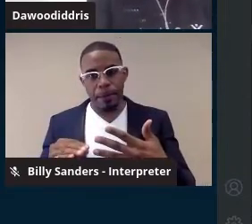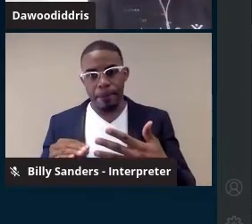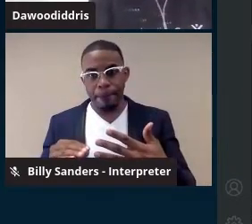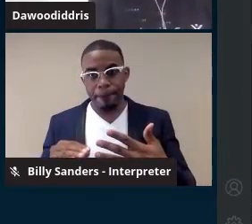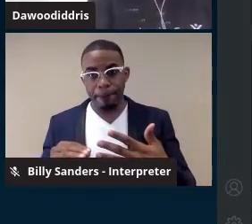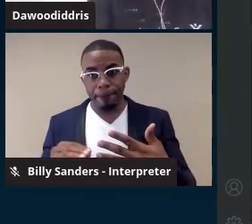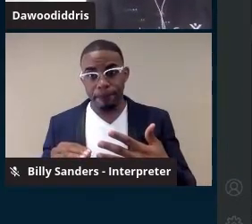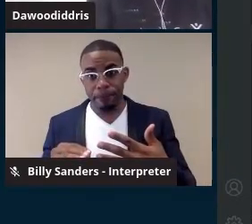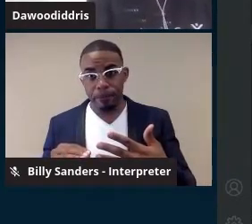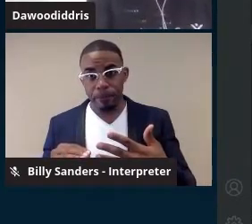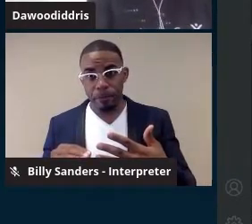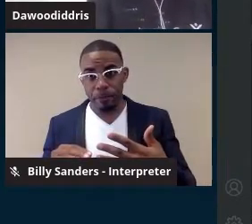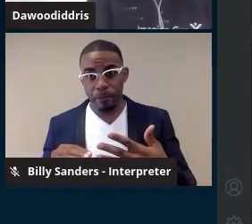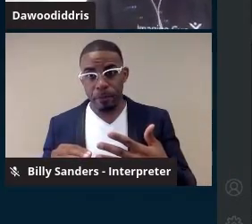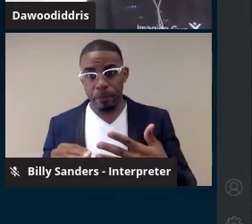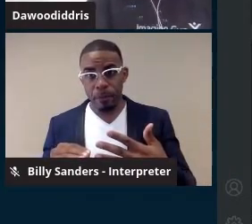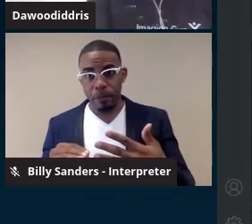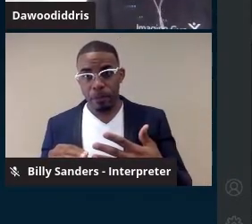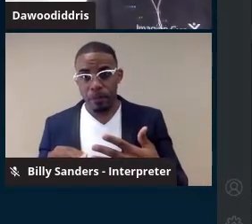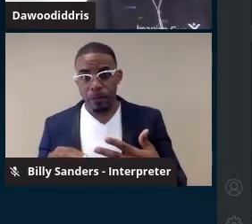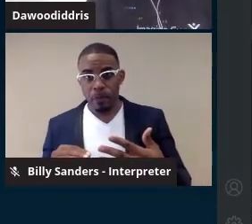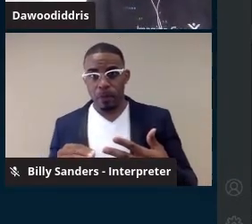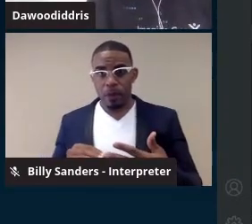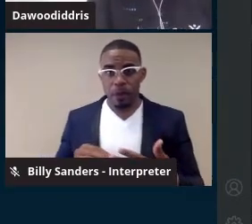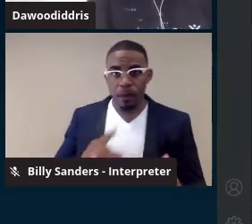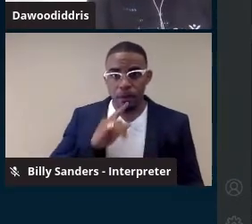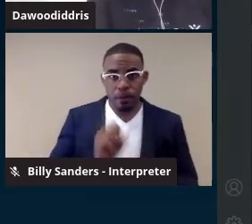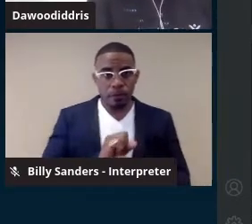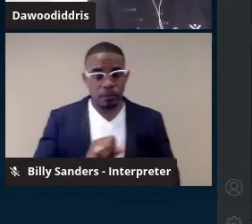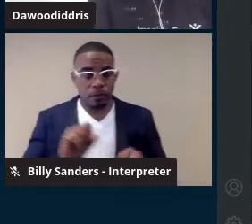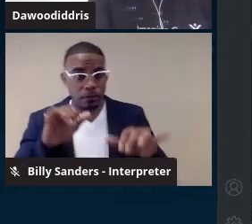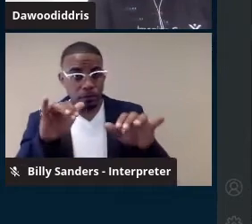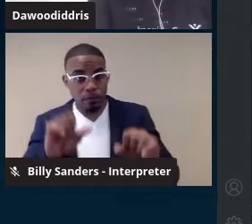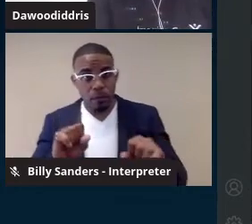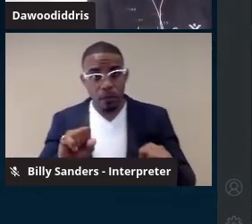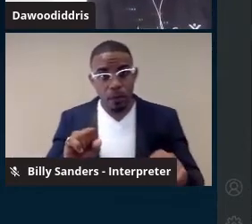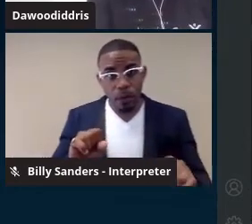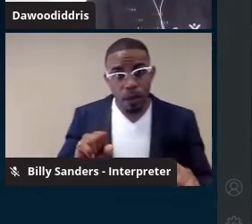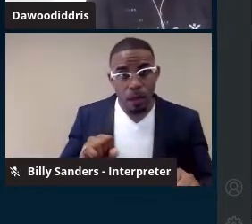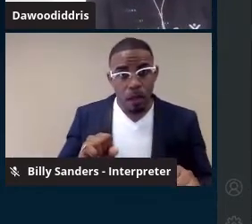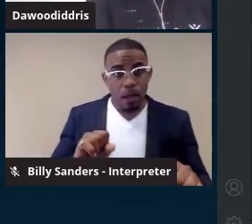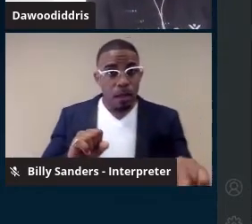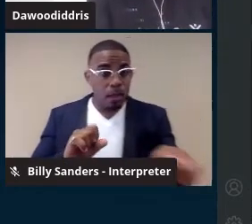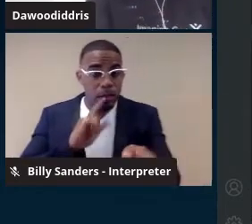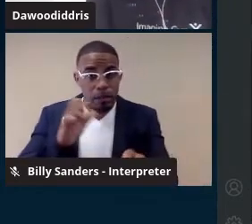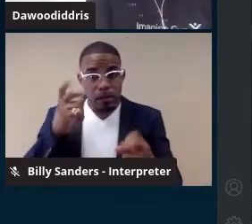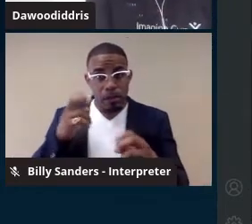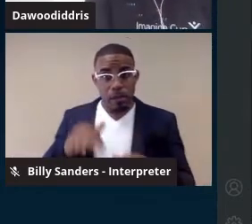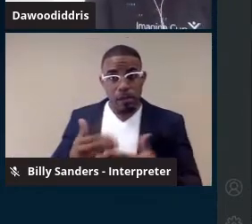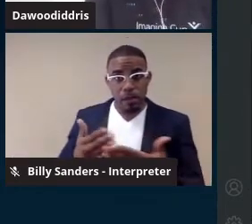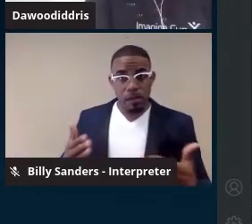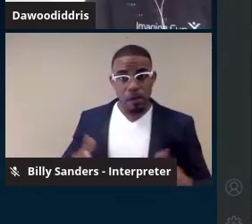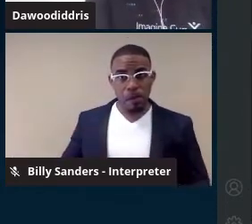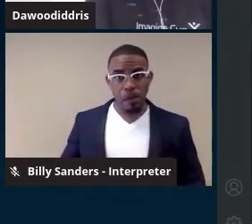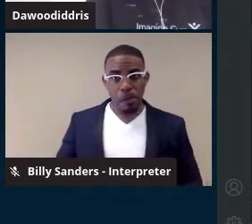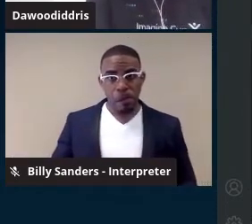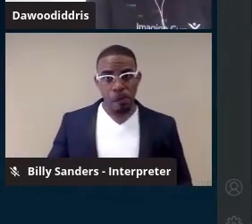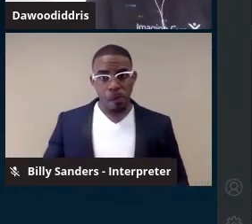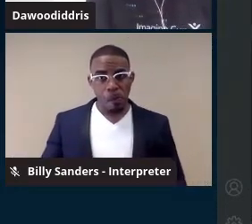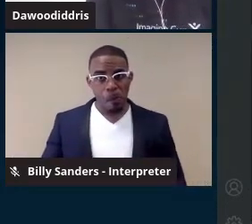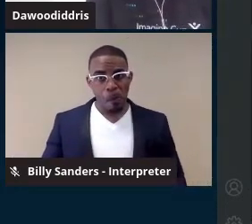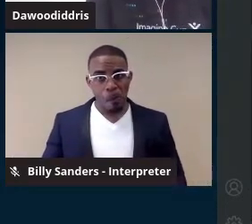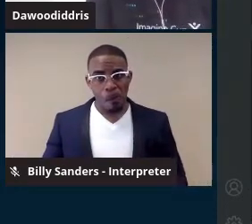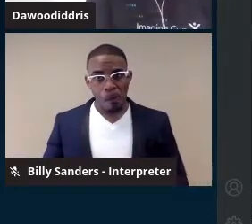Express. So Express kind of helps us to do all the routing stuff, okay?